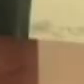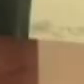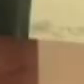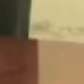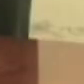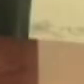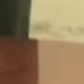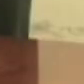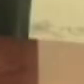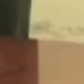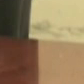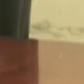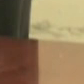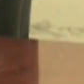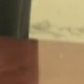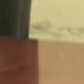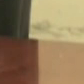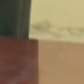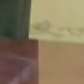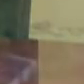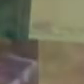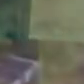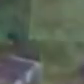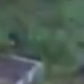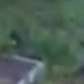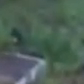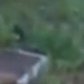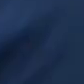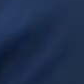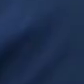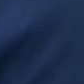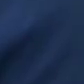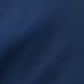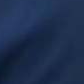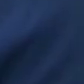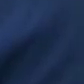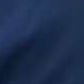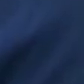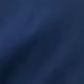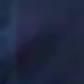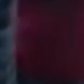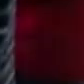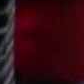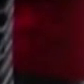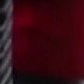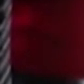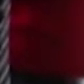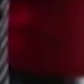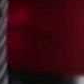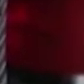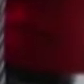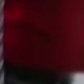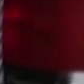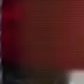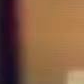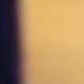Have you been denied a U.S. visa and don't understand why? Have you been turned away from the U.S. border without an explanation?